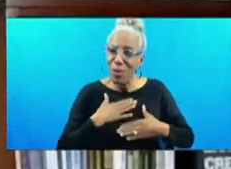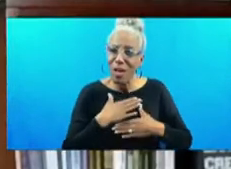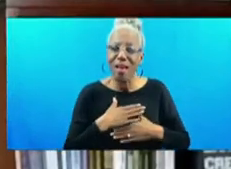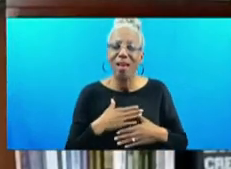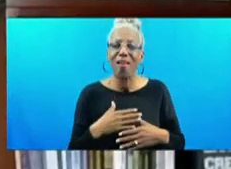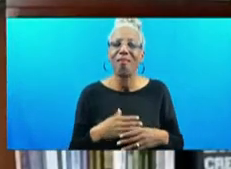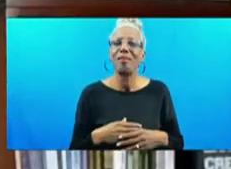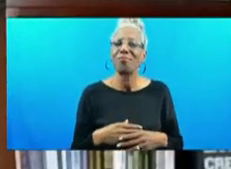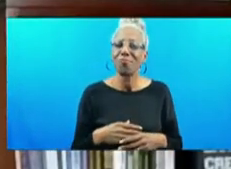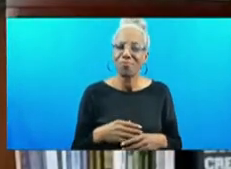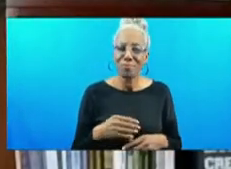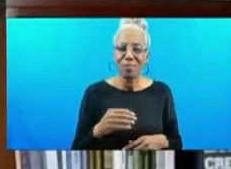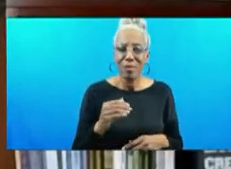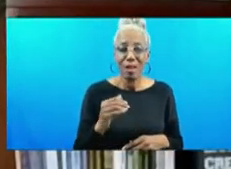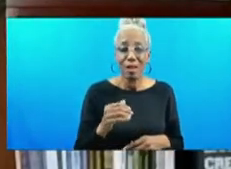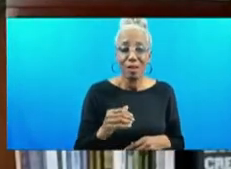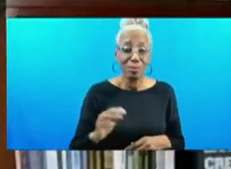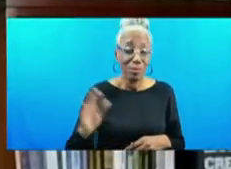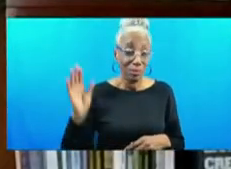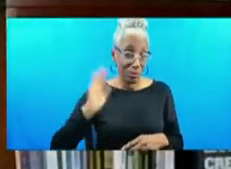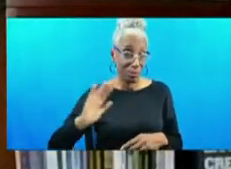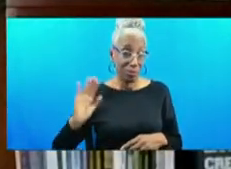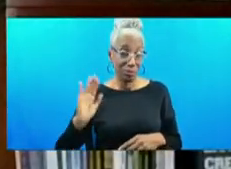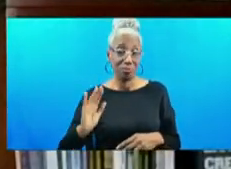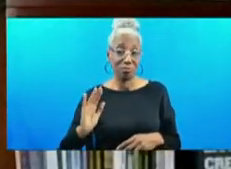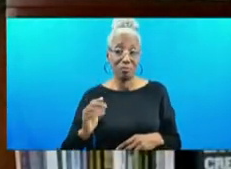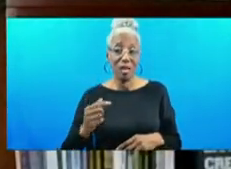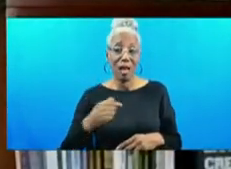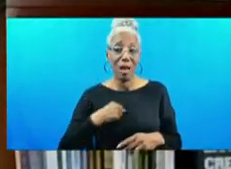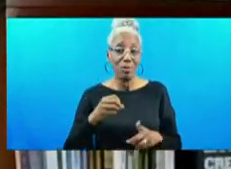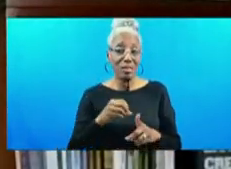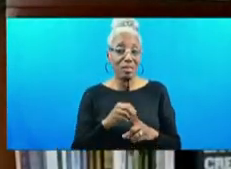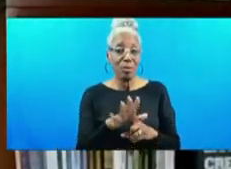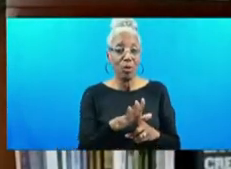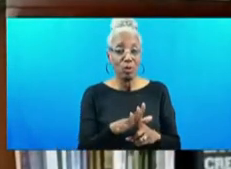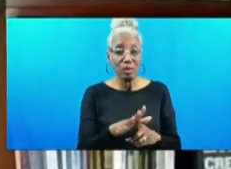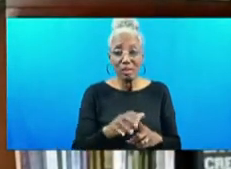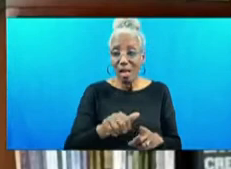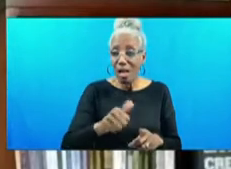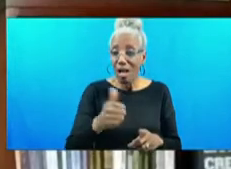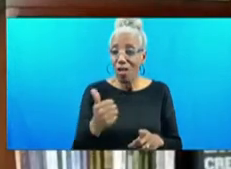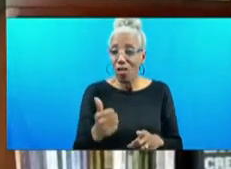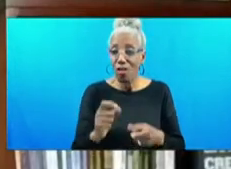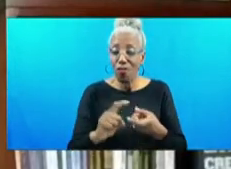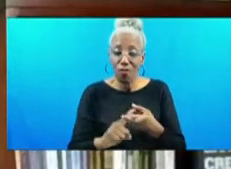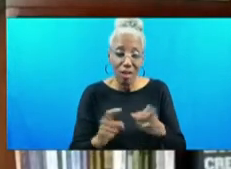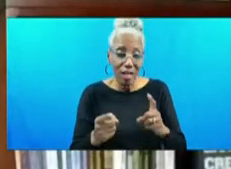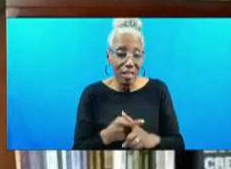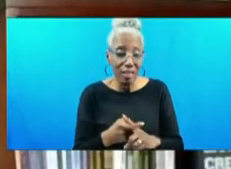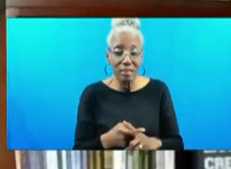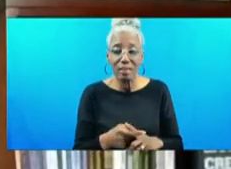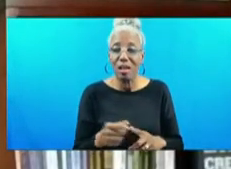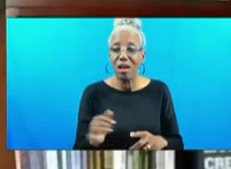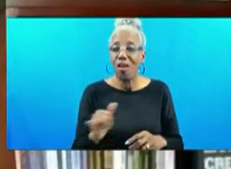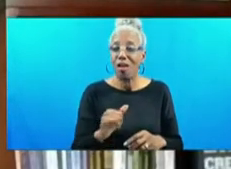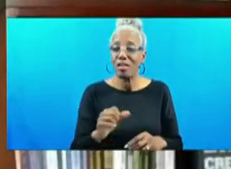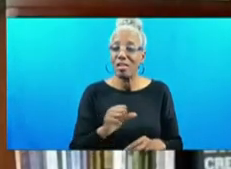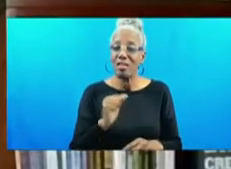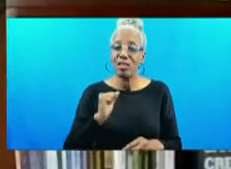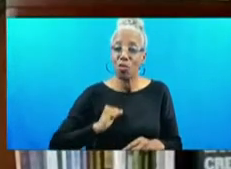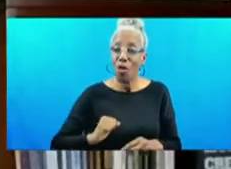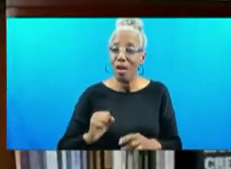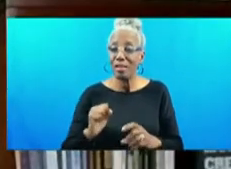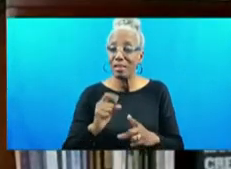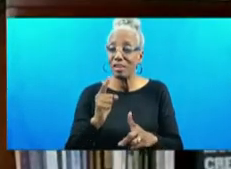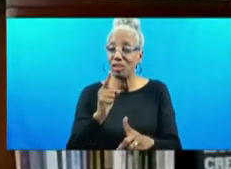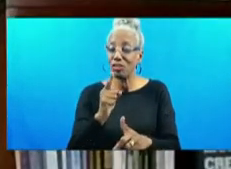that time it was me being exposed to a number of other friends and sorority sisters, quite frankly, who were in education, who seemed much happier